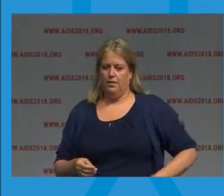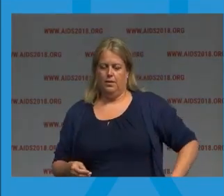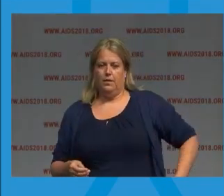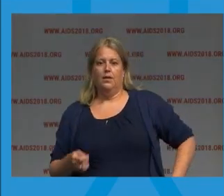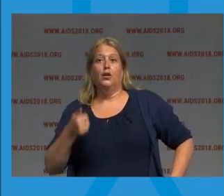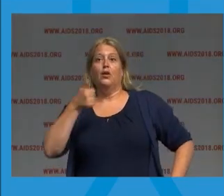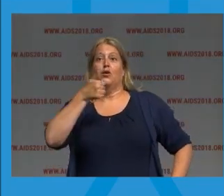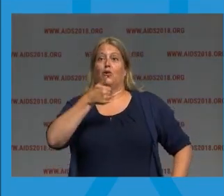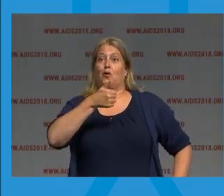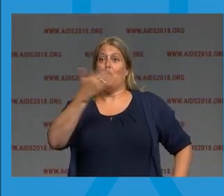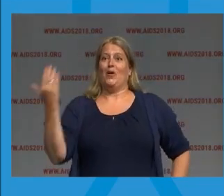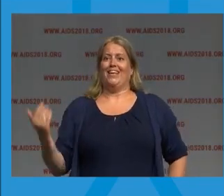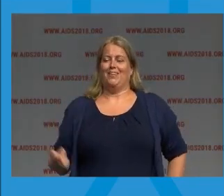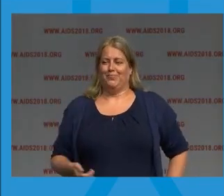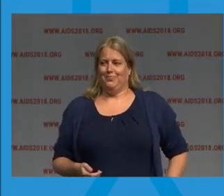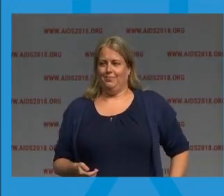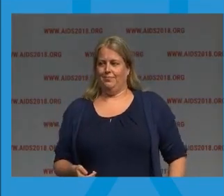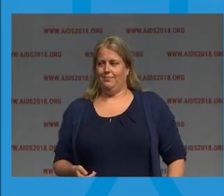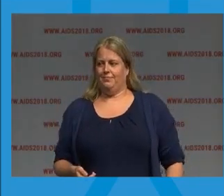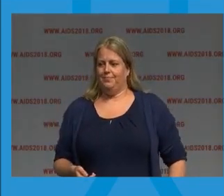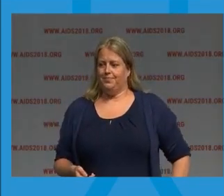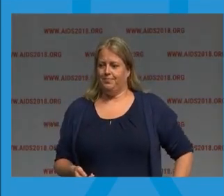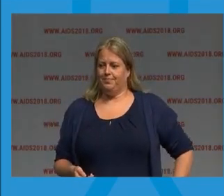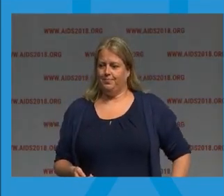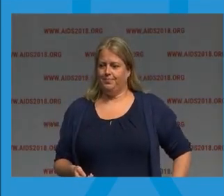Good morning.